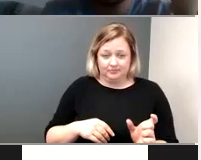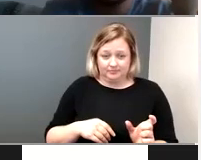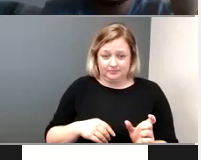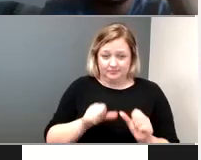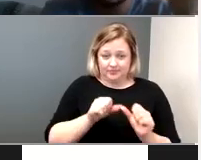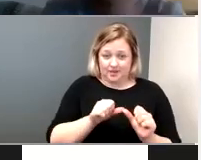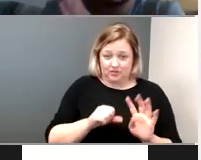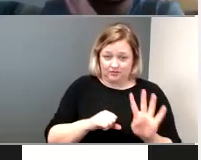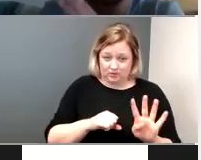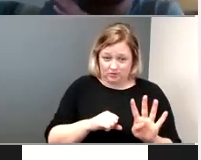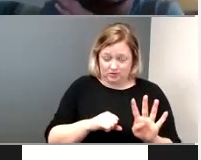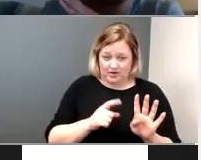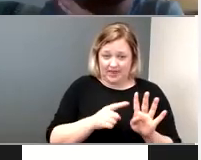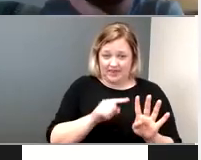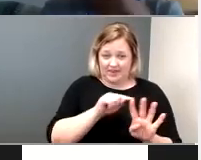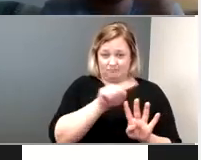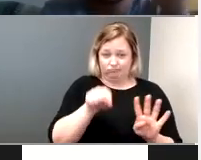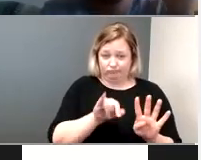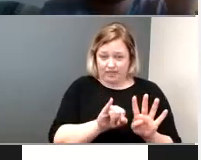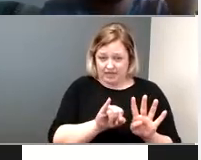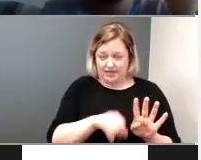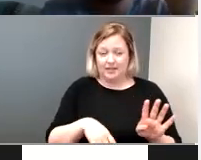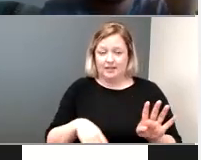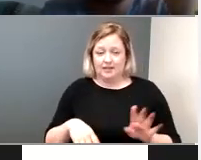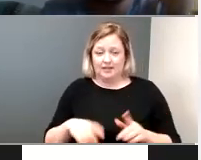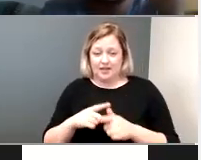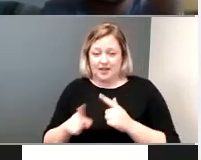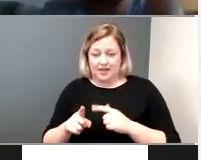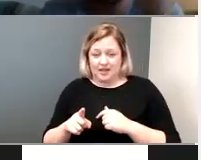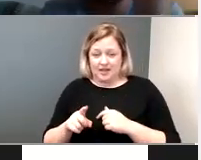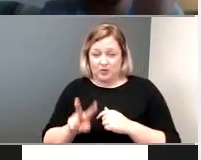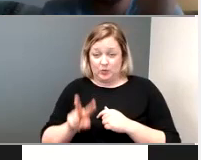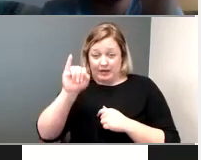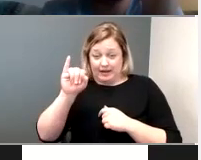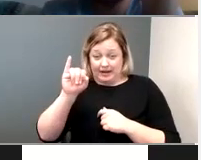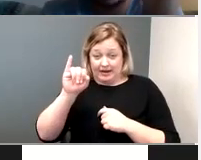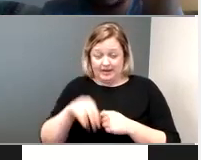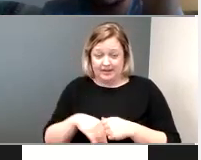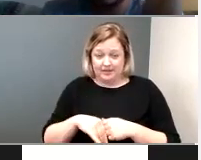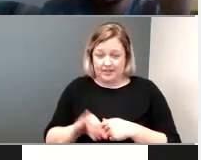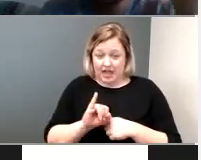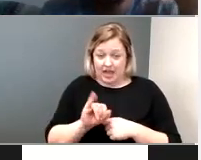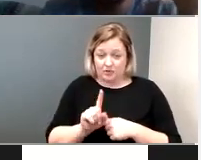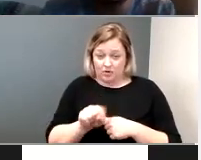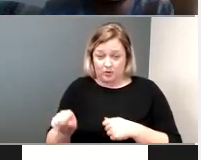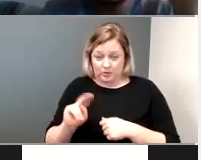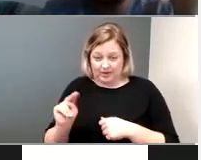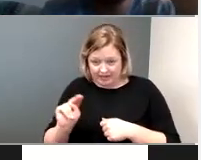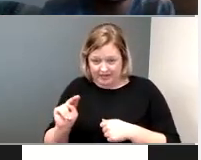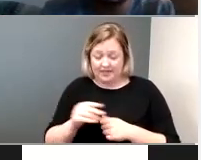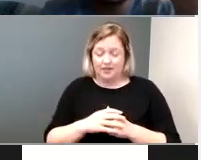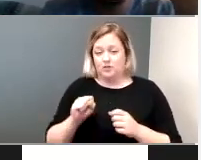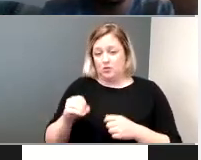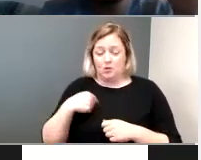I, so 4 of summation of I, and then I1 equals 1 to n, we have 2 raised to the power of I. So we know